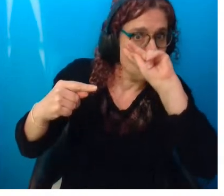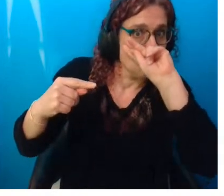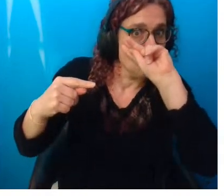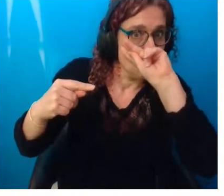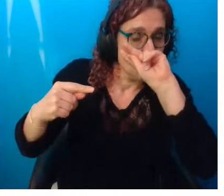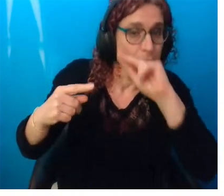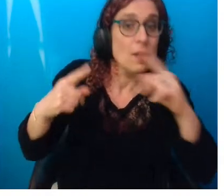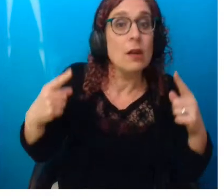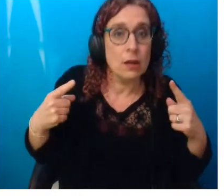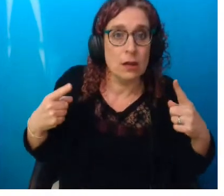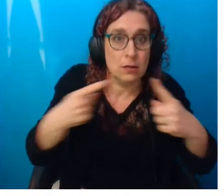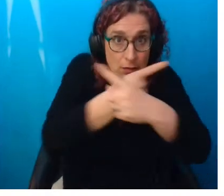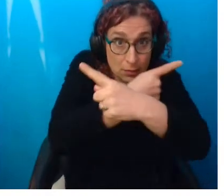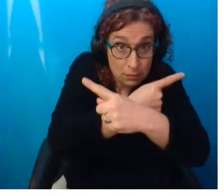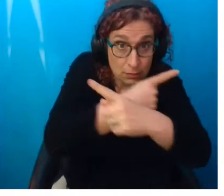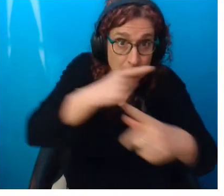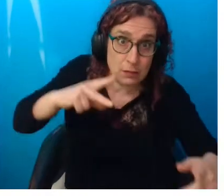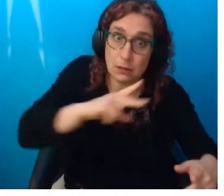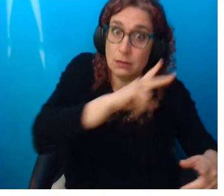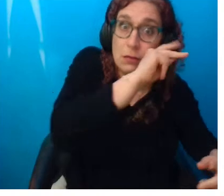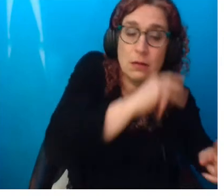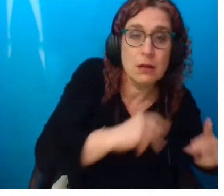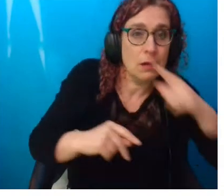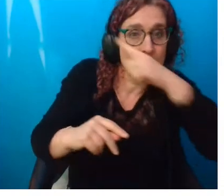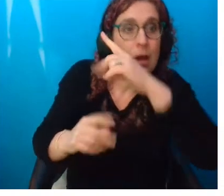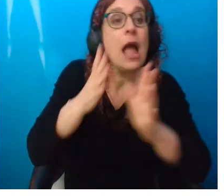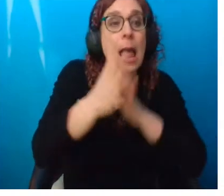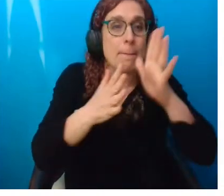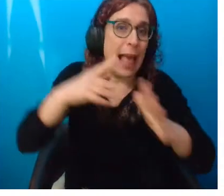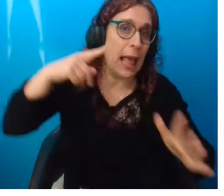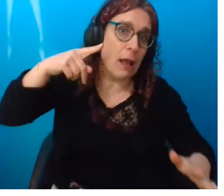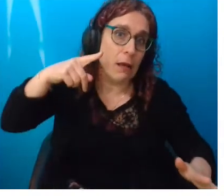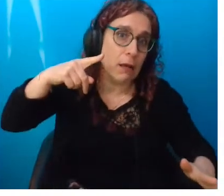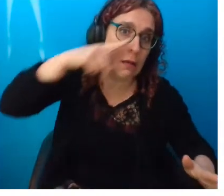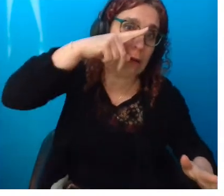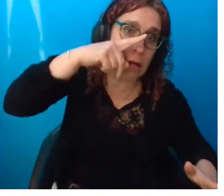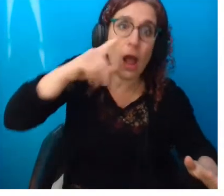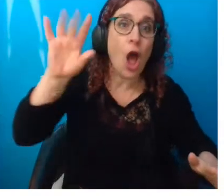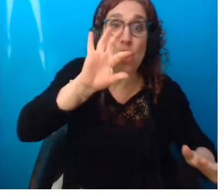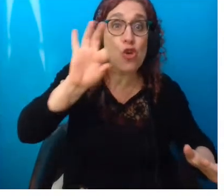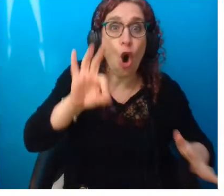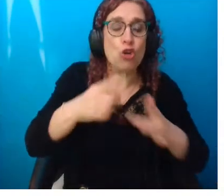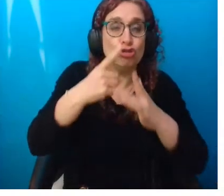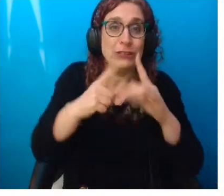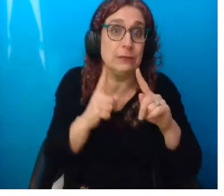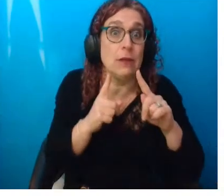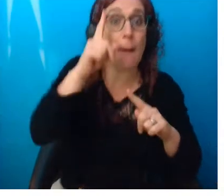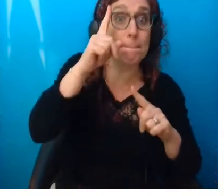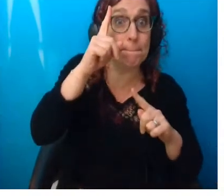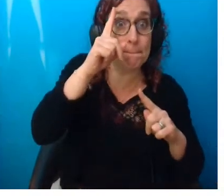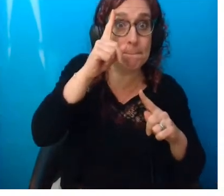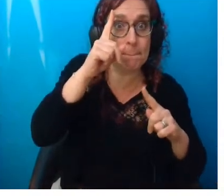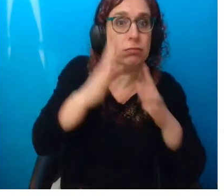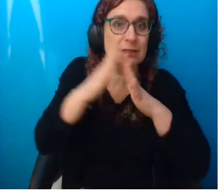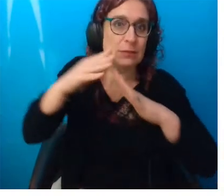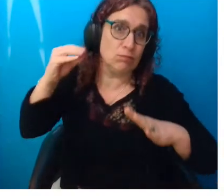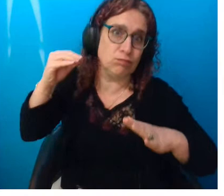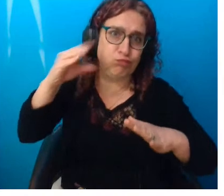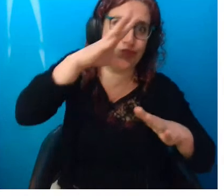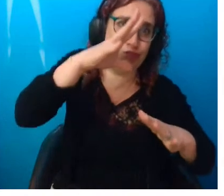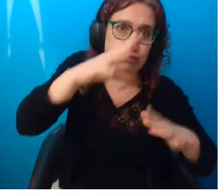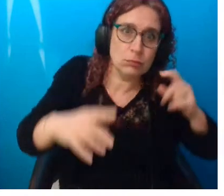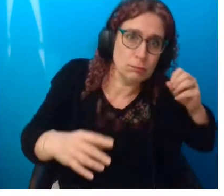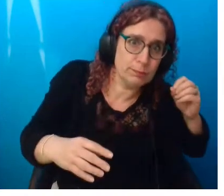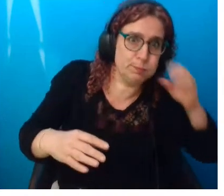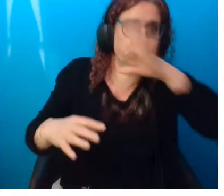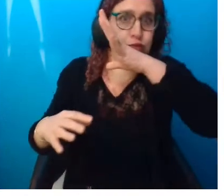guarantee that the nasal spray goes laterally rather than just spraying at the nasal septum. And the most important advice is